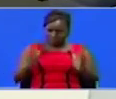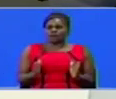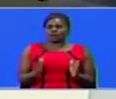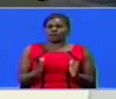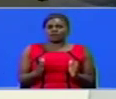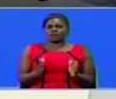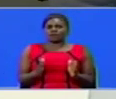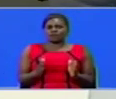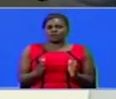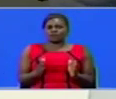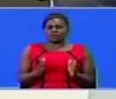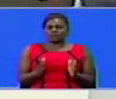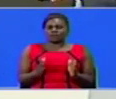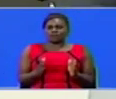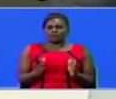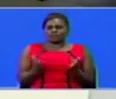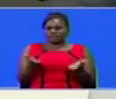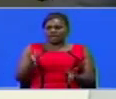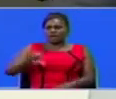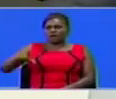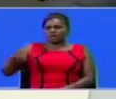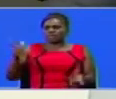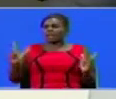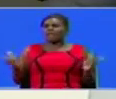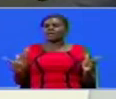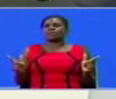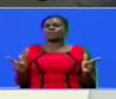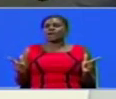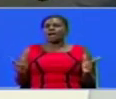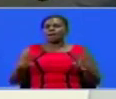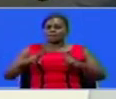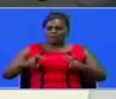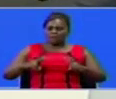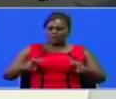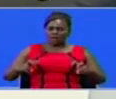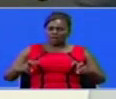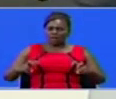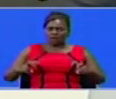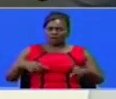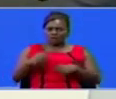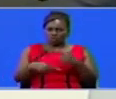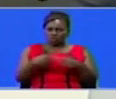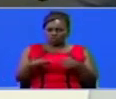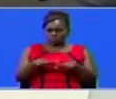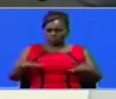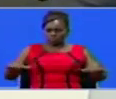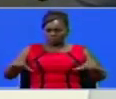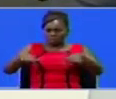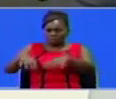investigative reporter Dennis Onsarigo has been in the county of Laikipia. Here's our investigative piece on the Savannah